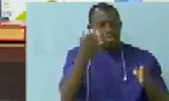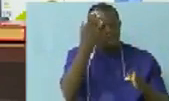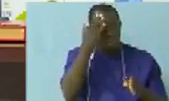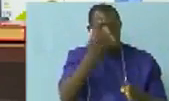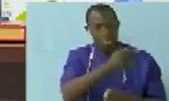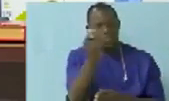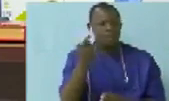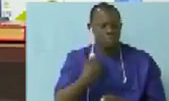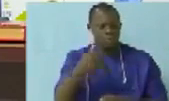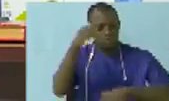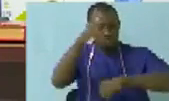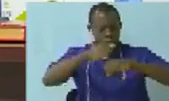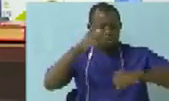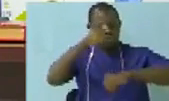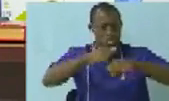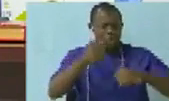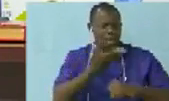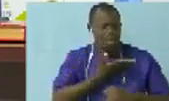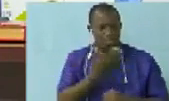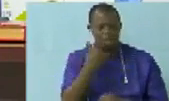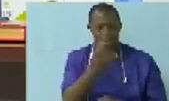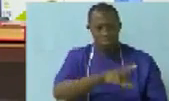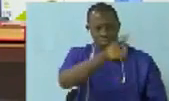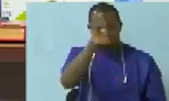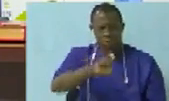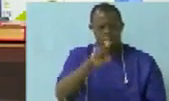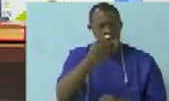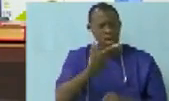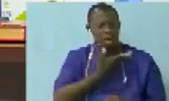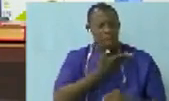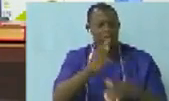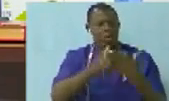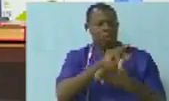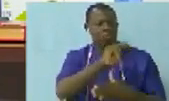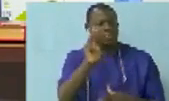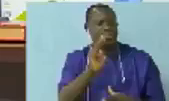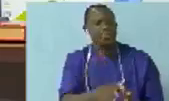O panel o molu alfo membe ko nyingiziga folia kala mtalo ko yetol tajire yala mbade